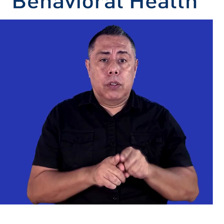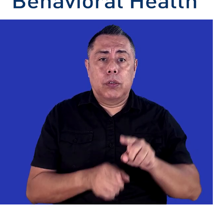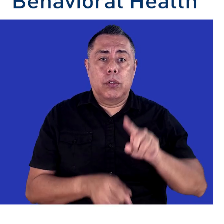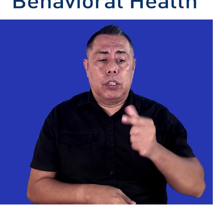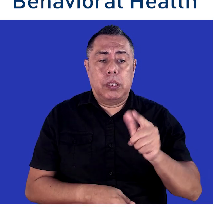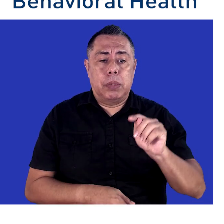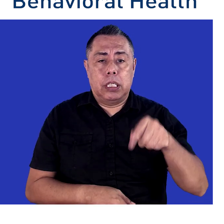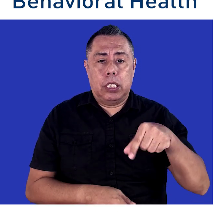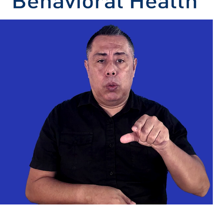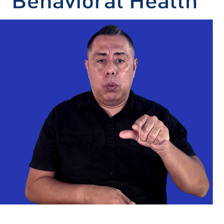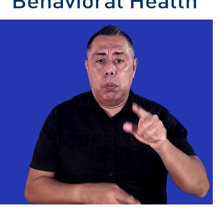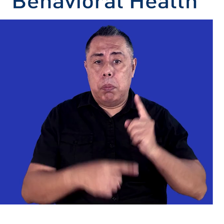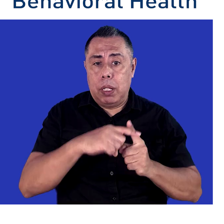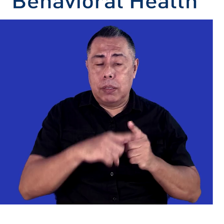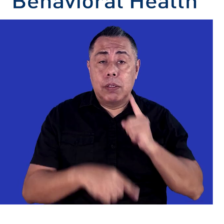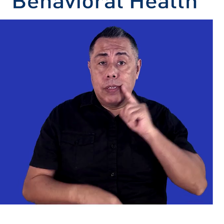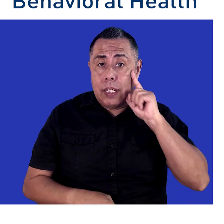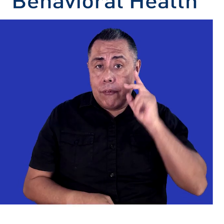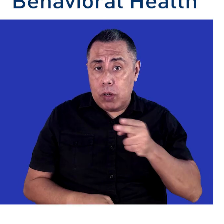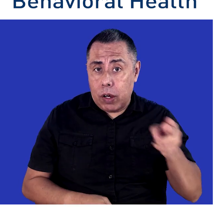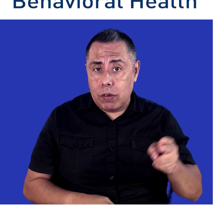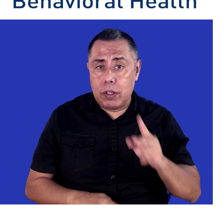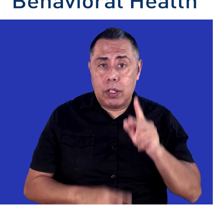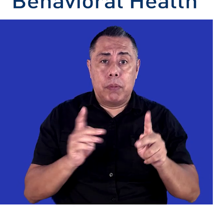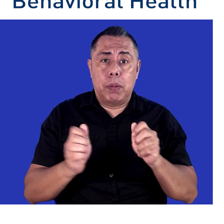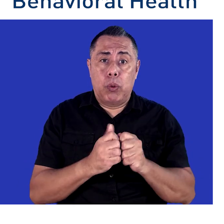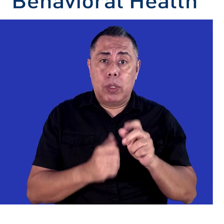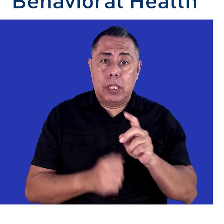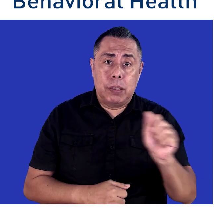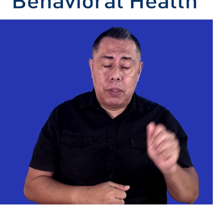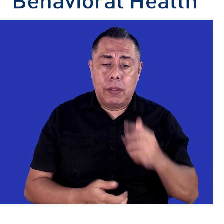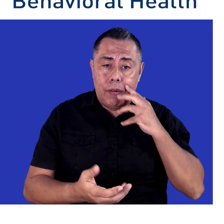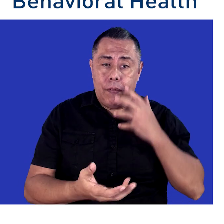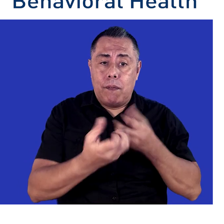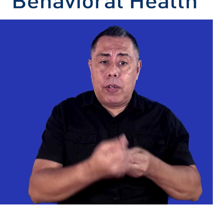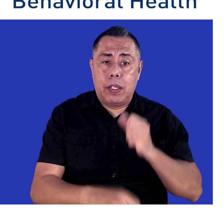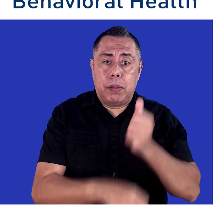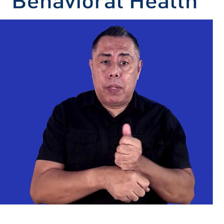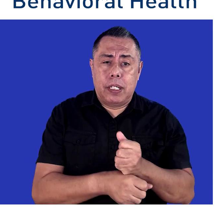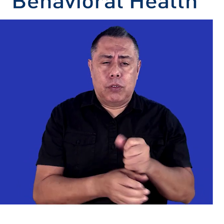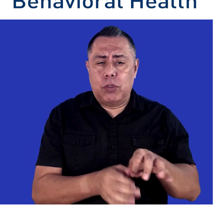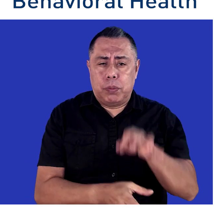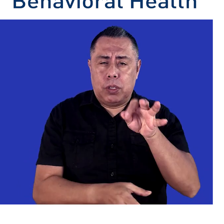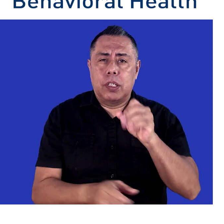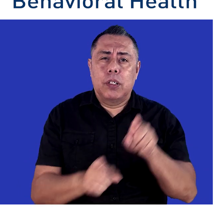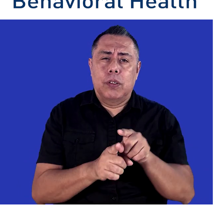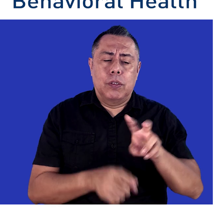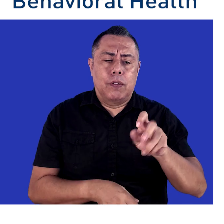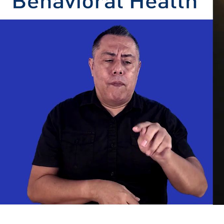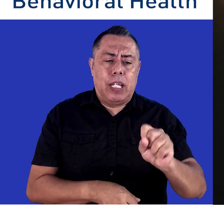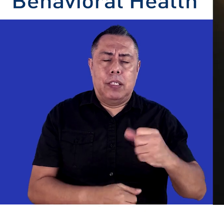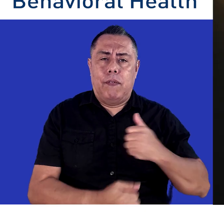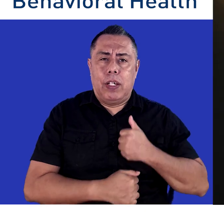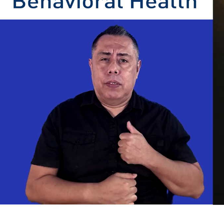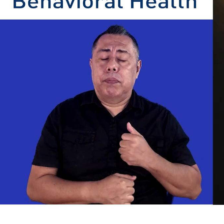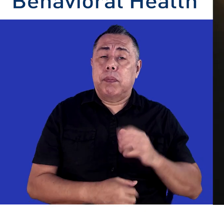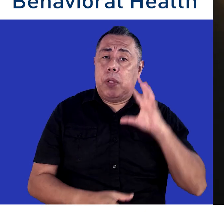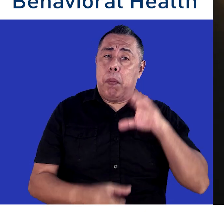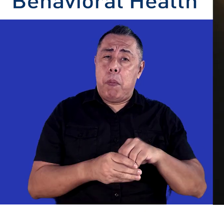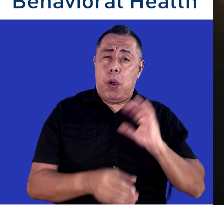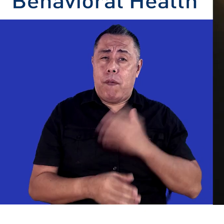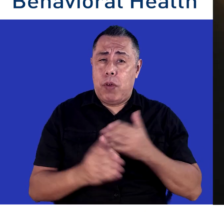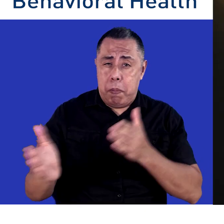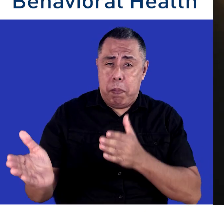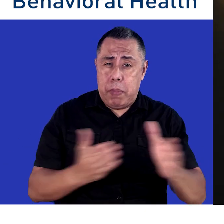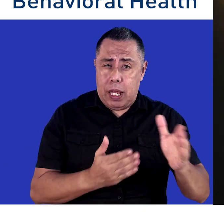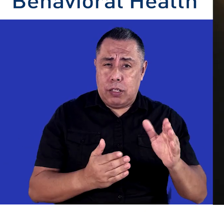deaf and hard of hearing, people with disabilities, faith-based or spirituality, and veterans. As part of the planning strategy to